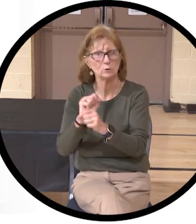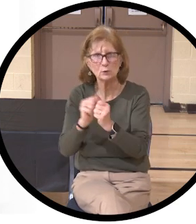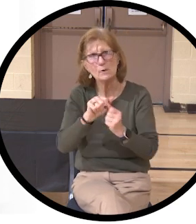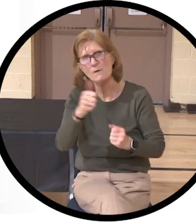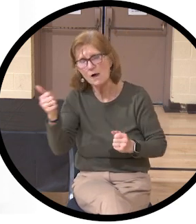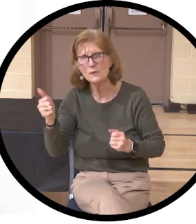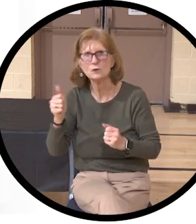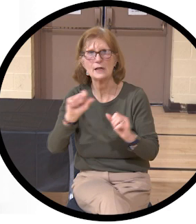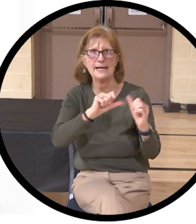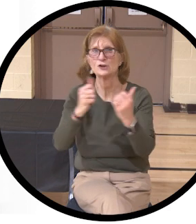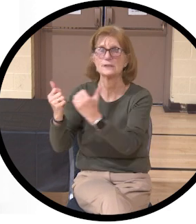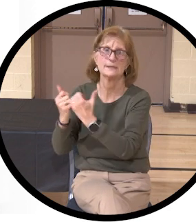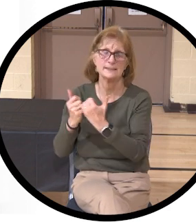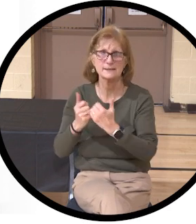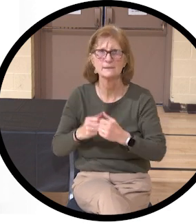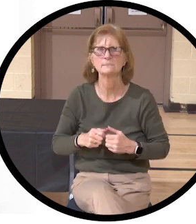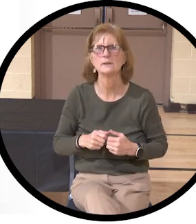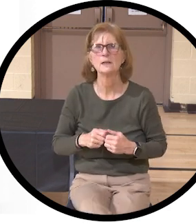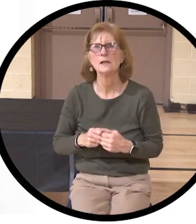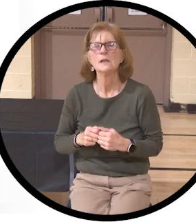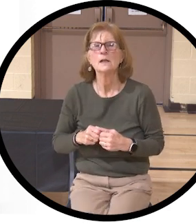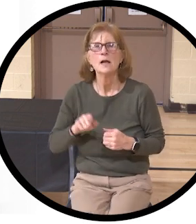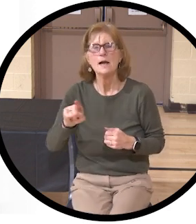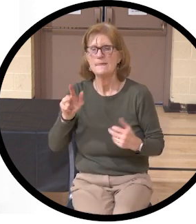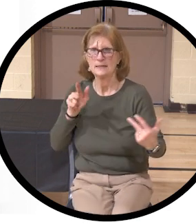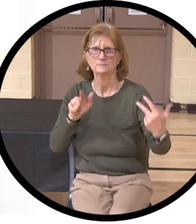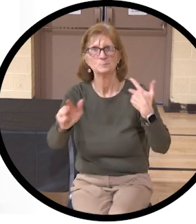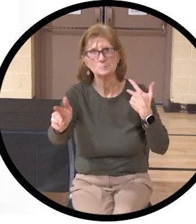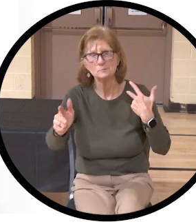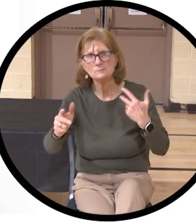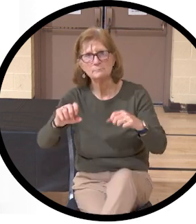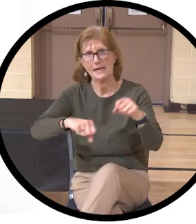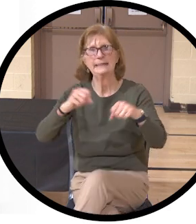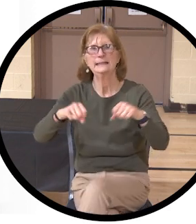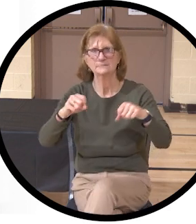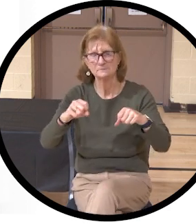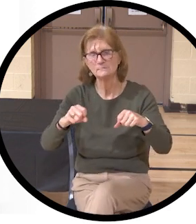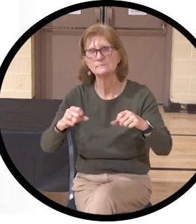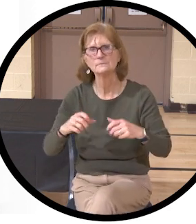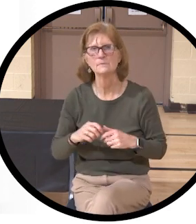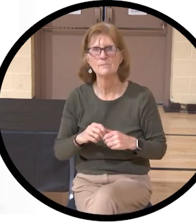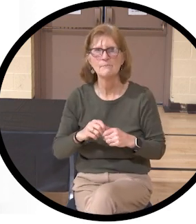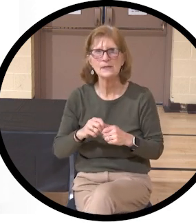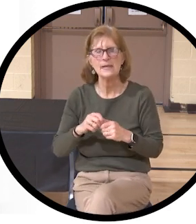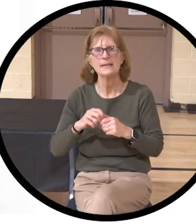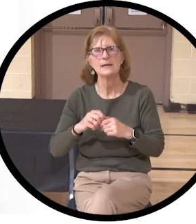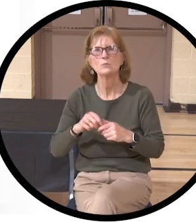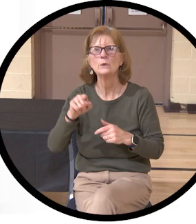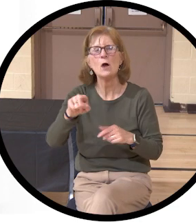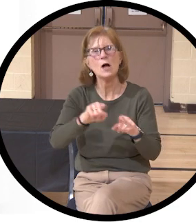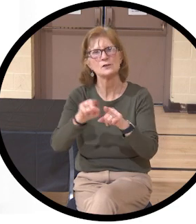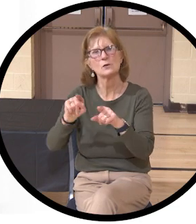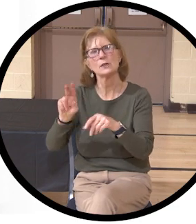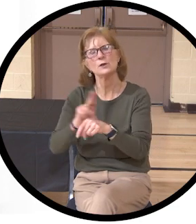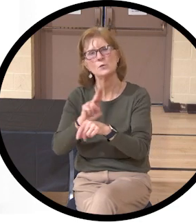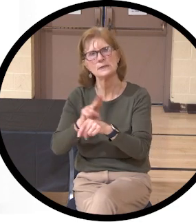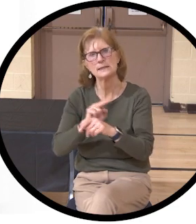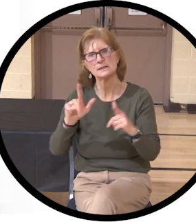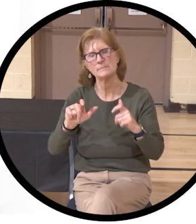now. You also see the bidirectional bike lanes and an example of the speed tables.